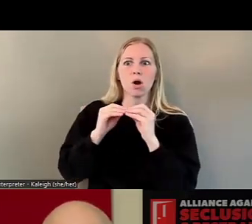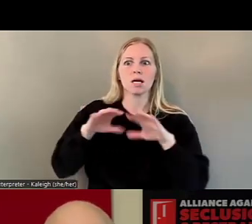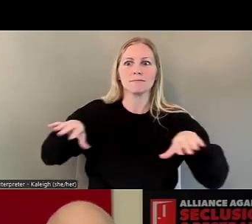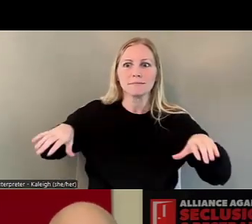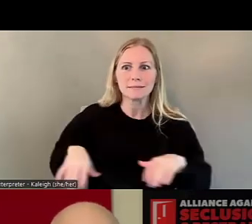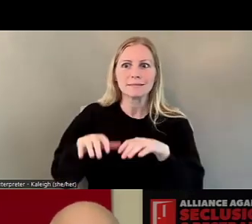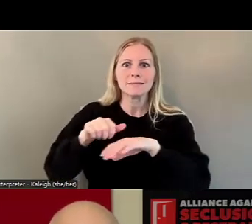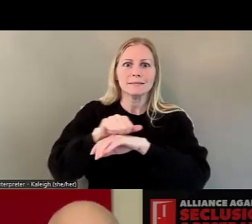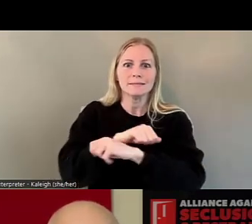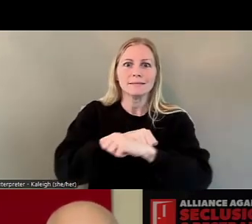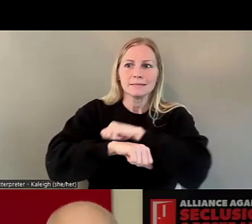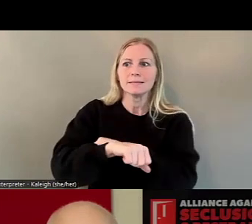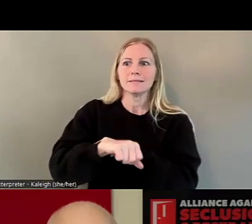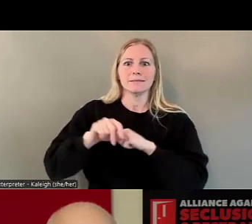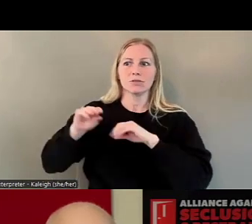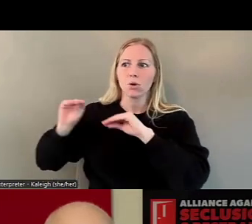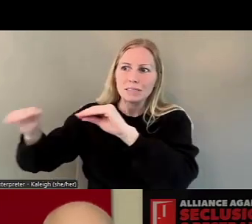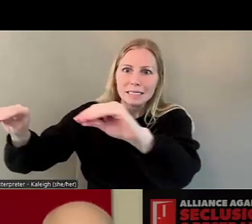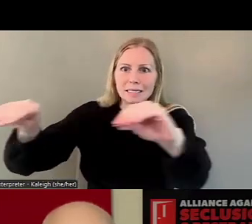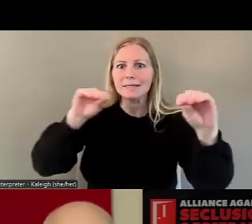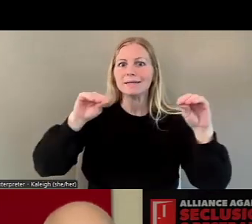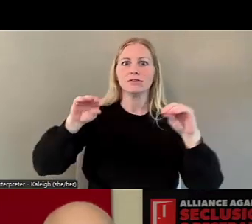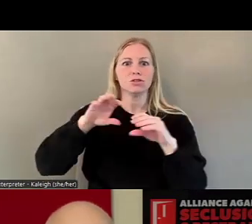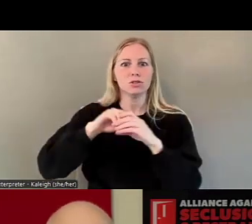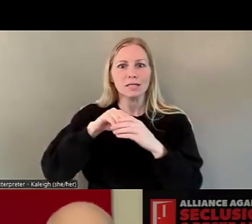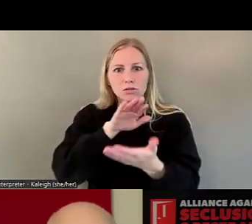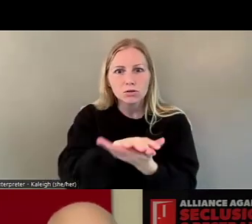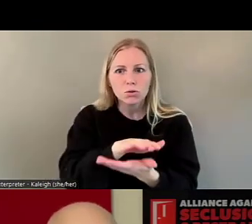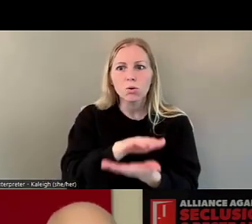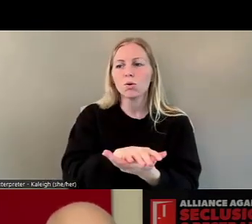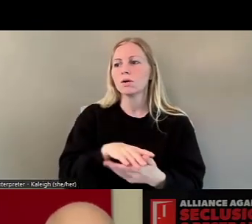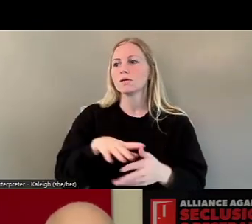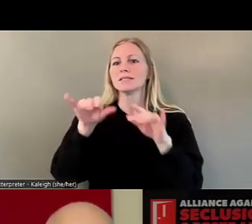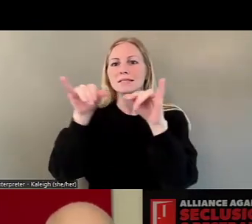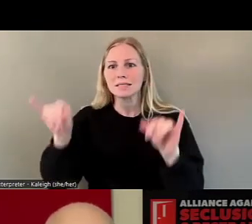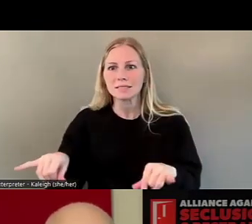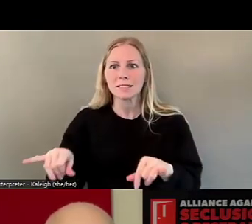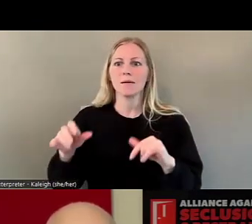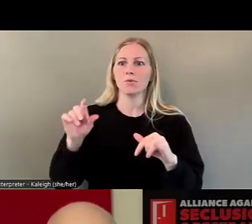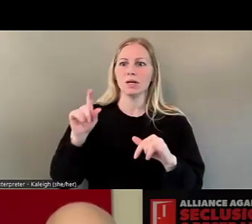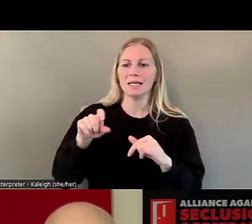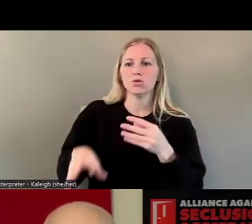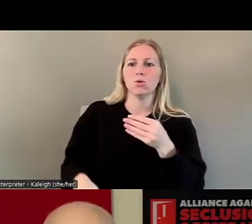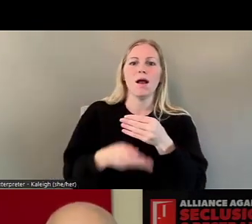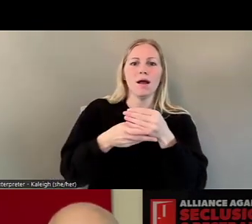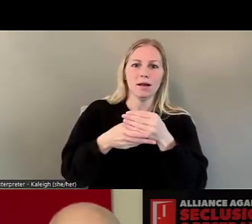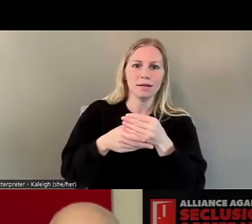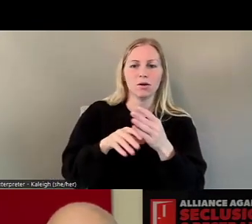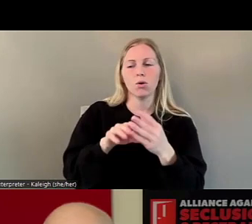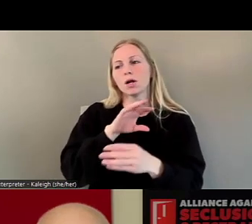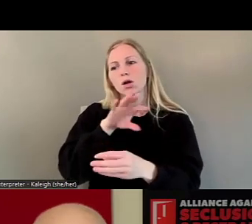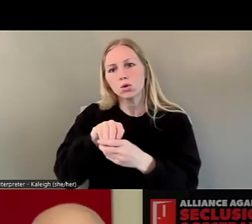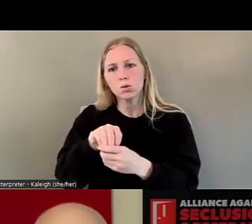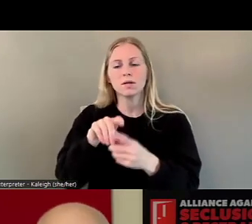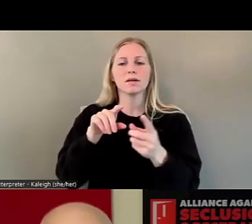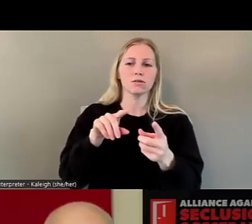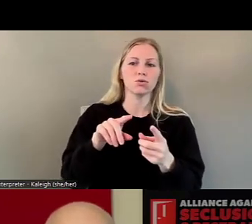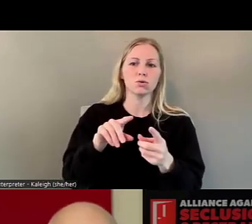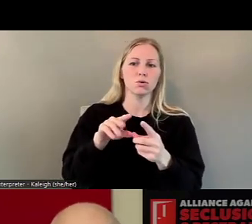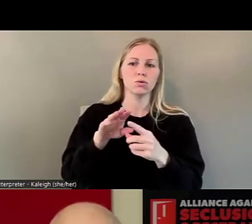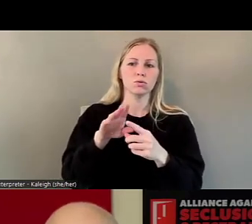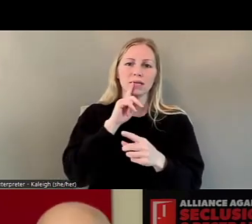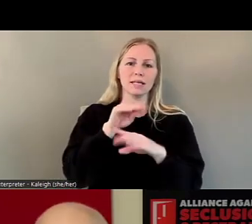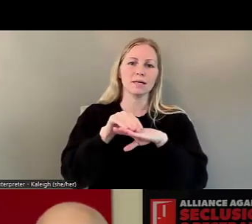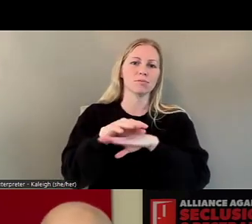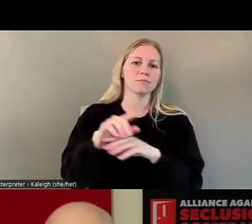have into our schools, into our systems, if we want to create change. And I believe that we can do that by